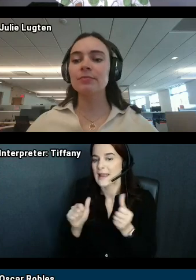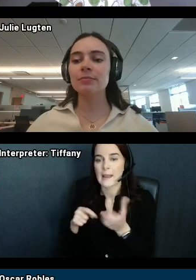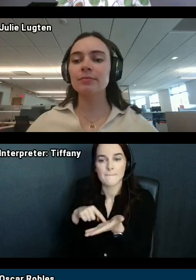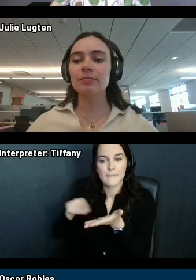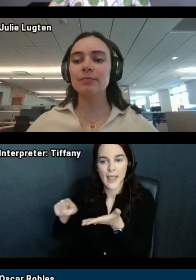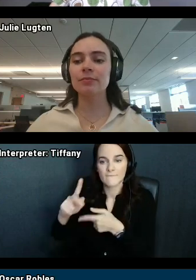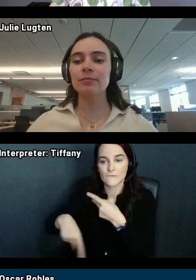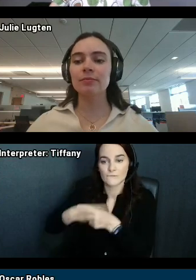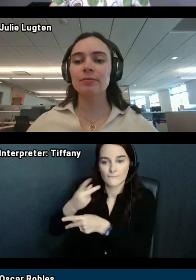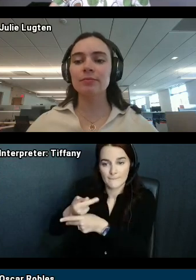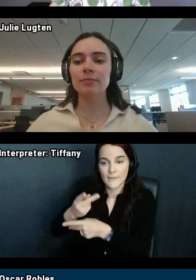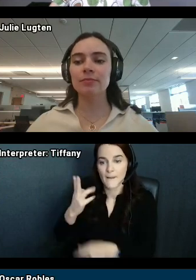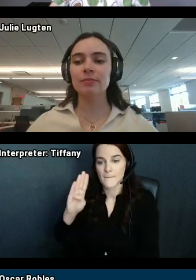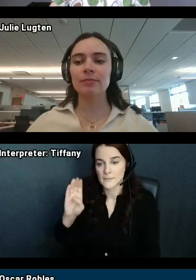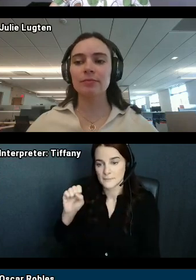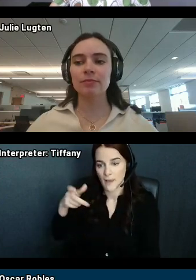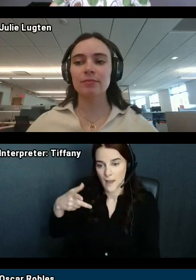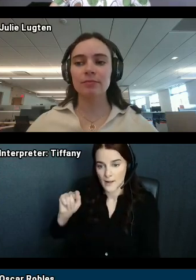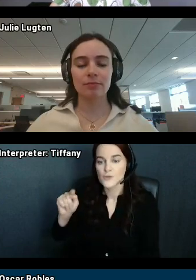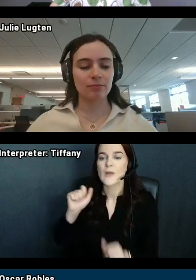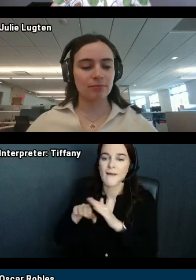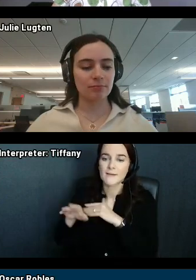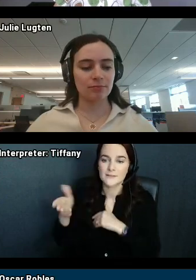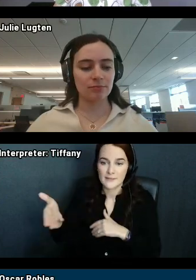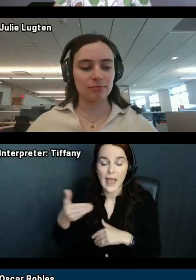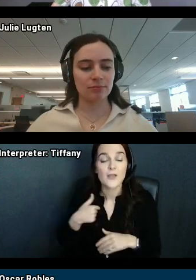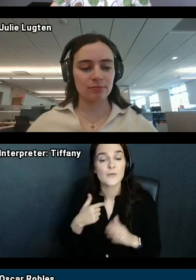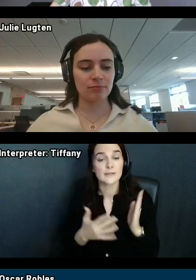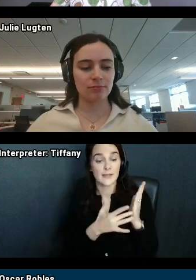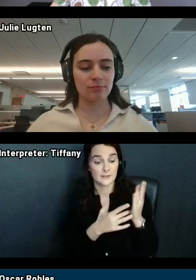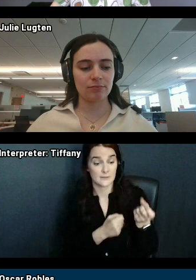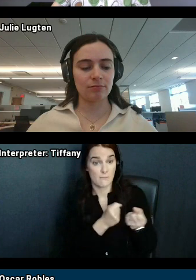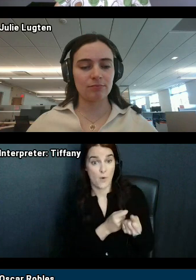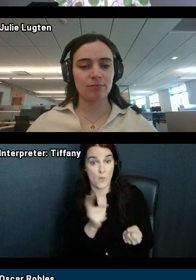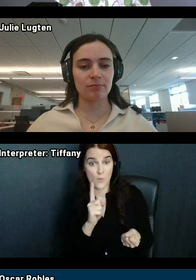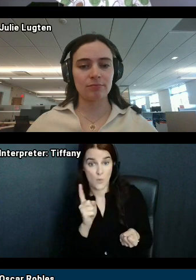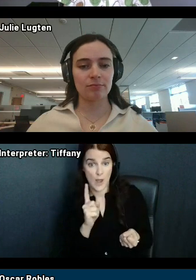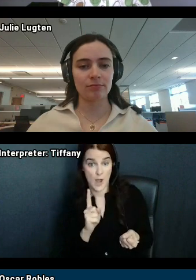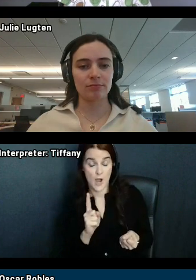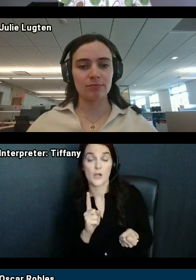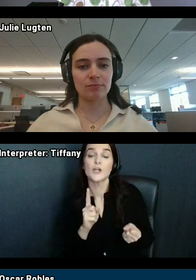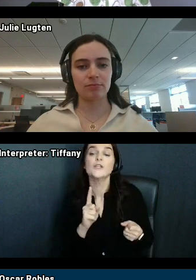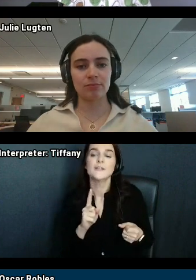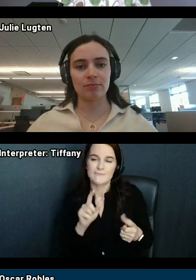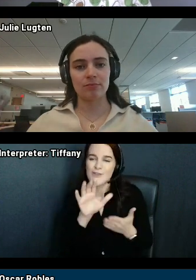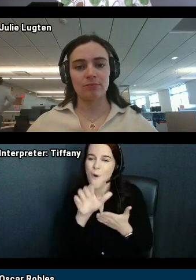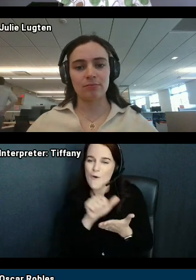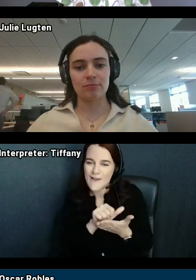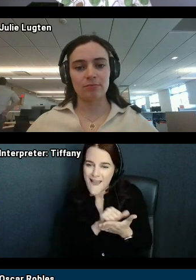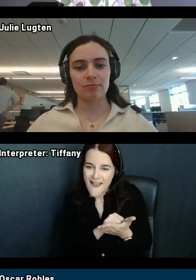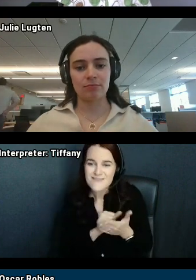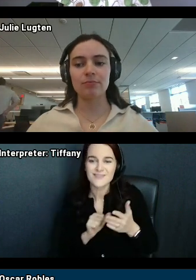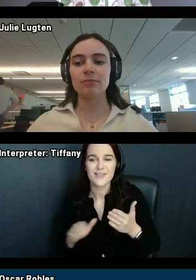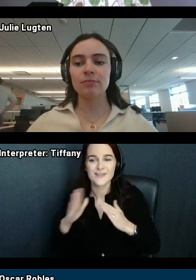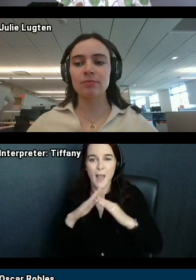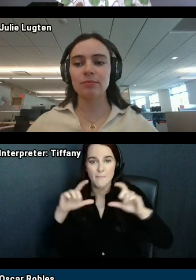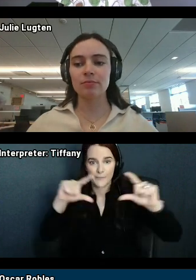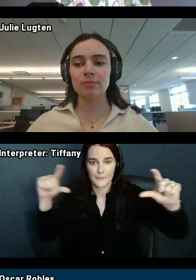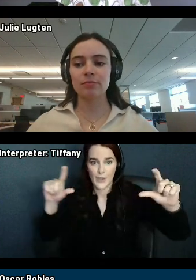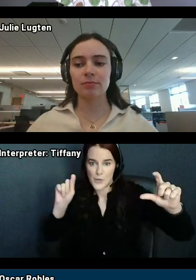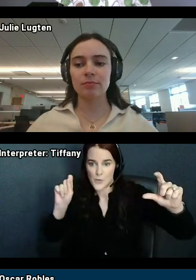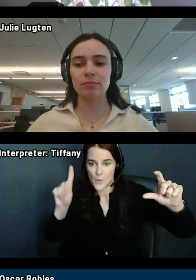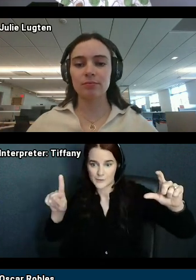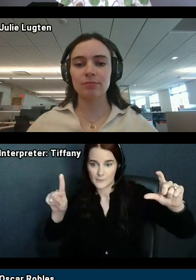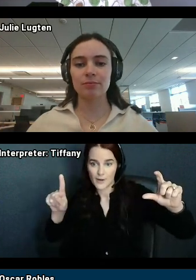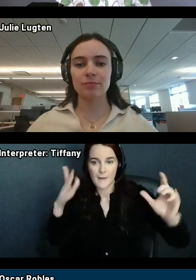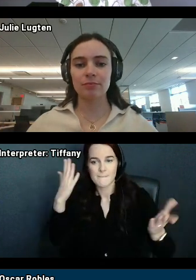can access technical support in your HubSpot account, just up here under this little question mark. They might push you through an